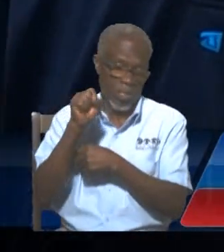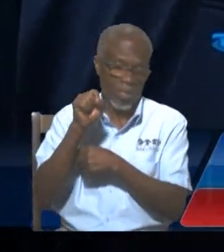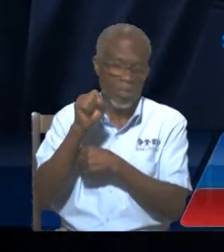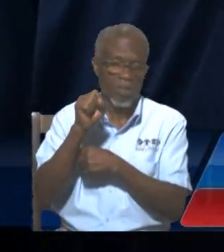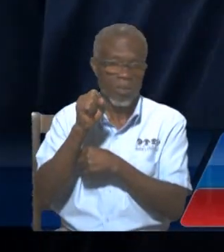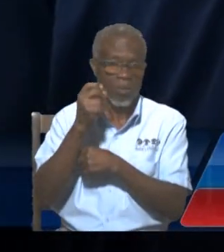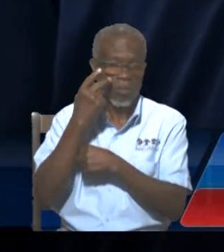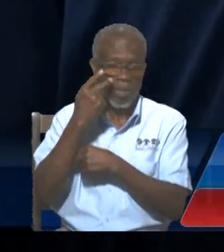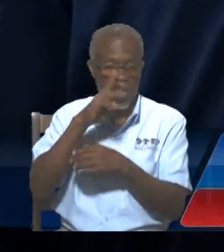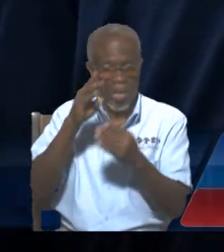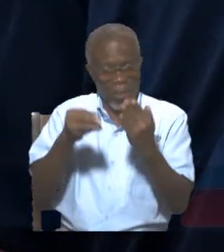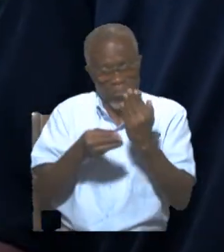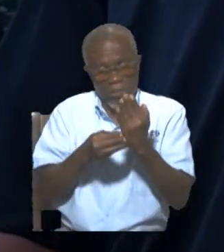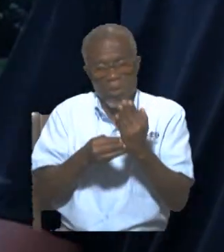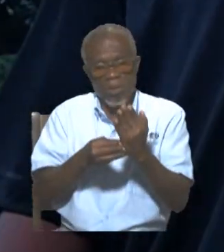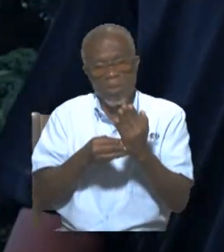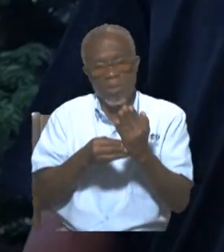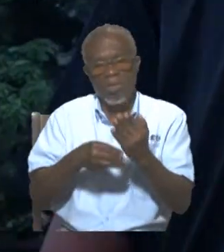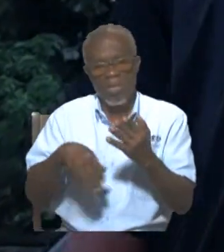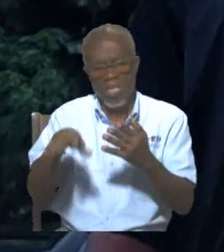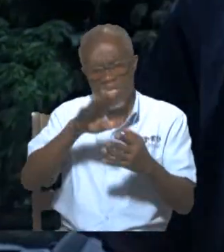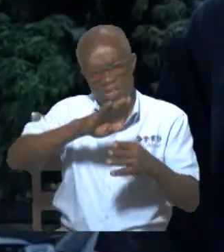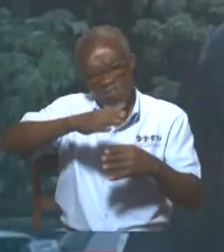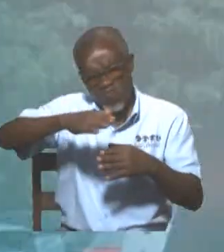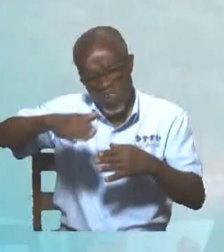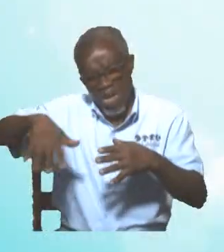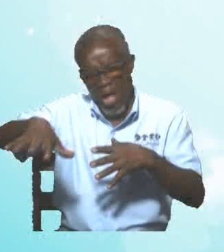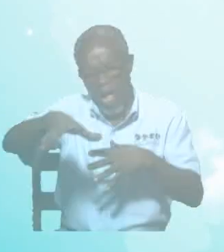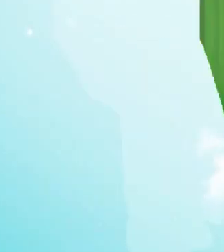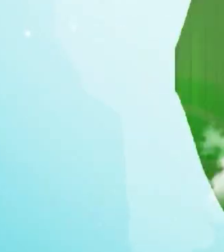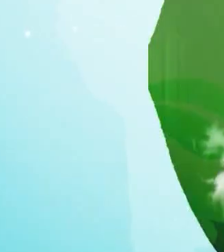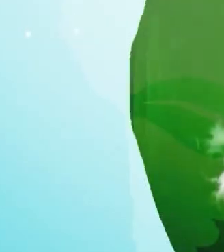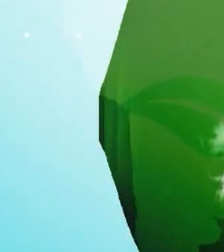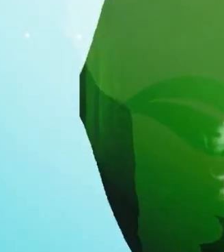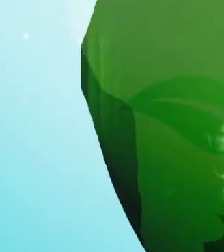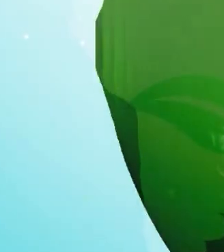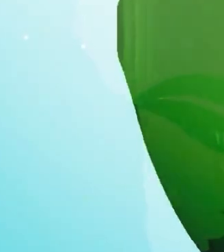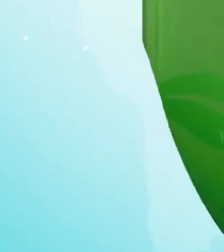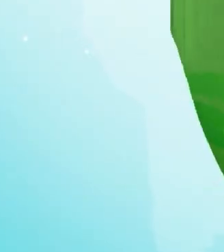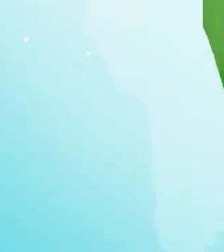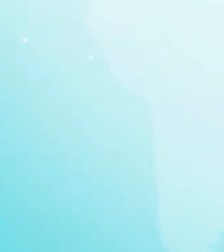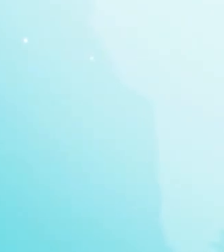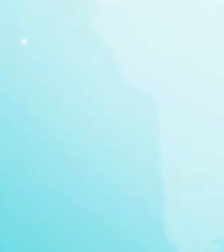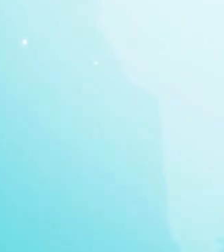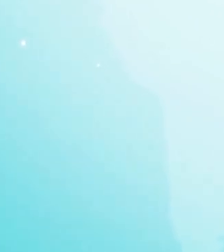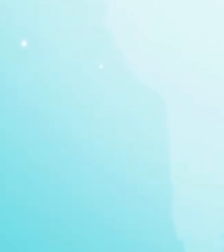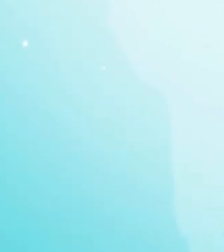and Tobago. I am Faith Cheruiyot, keeping it green for TTT News.